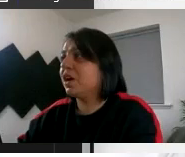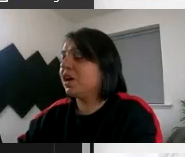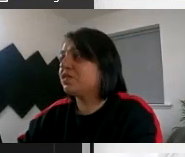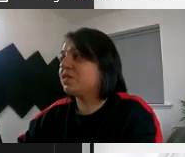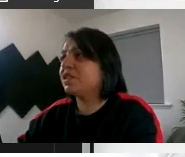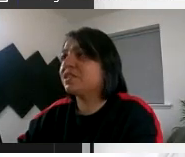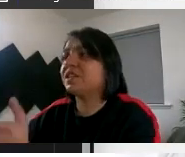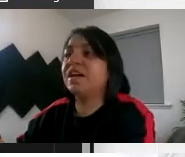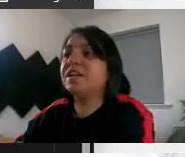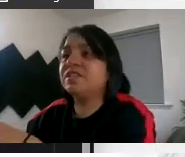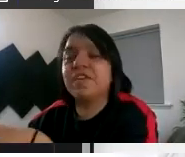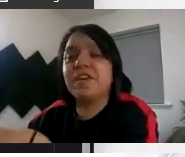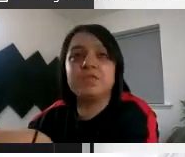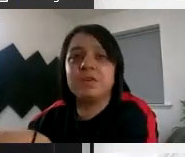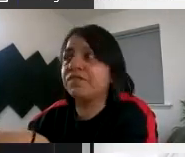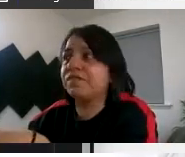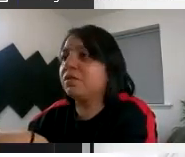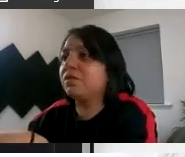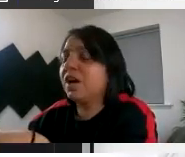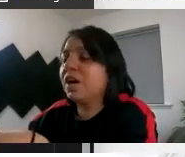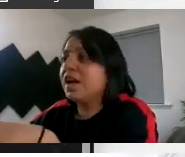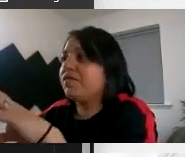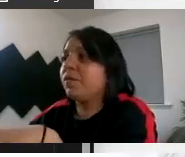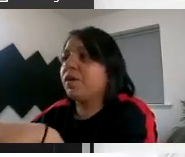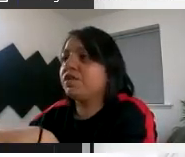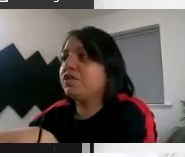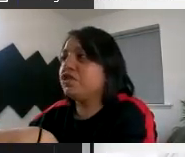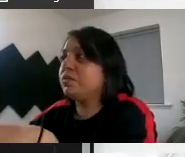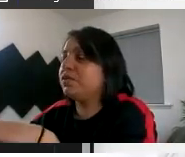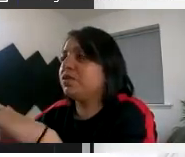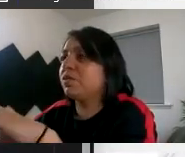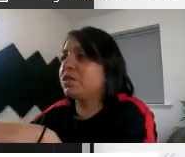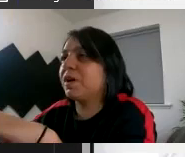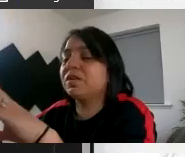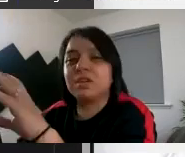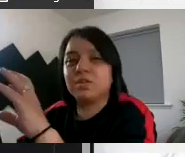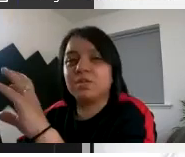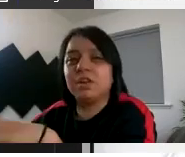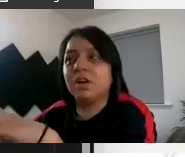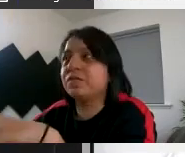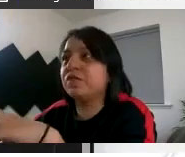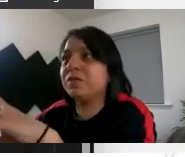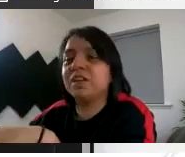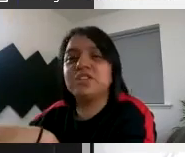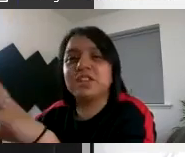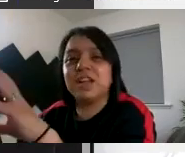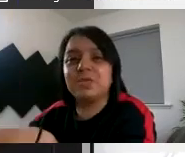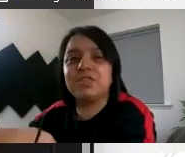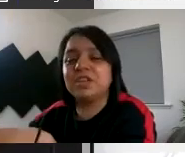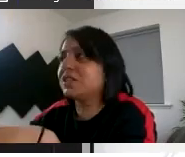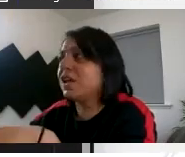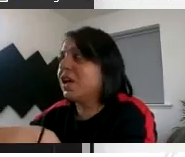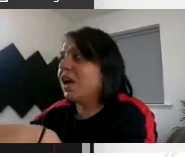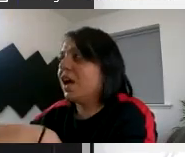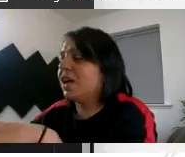and this lady, she's a very good one to follow. If you are on YouTube, she talks about quite a lot to do with English and the